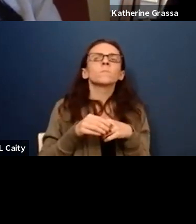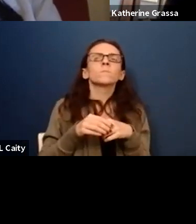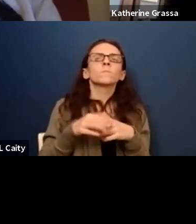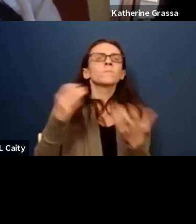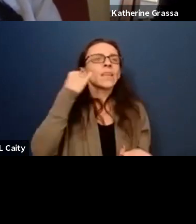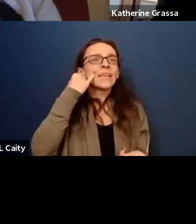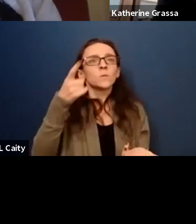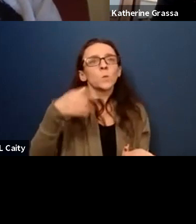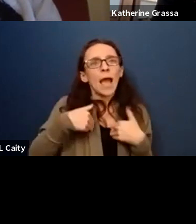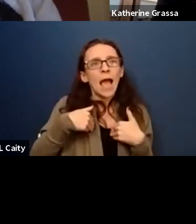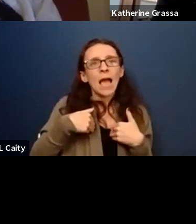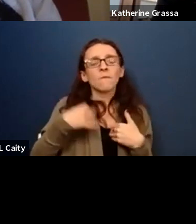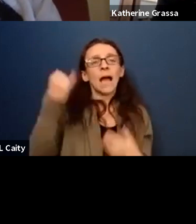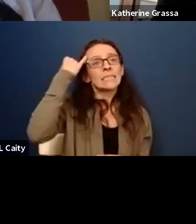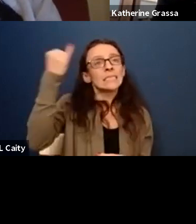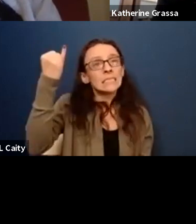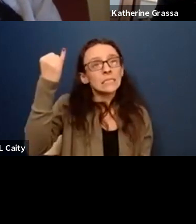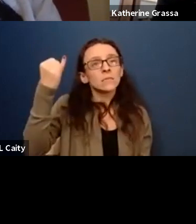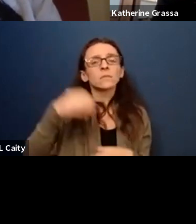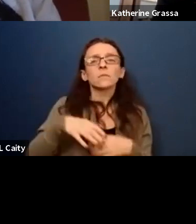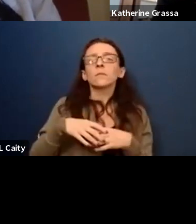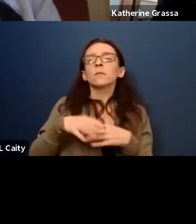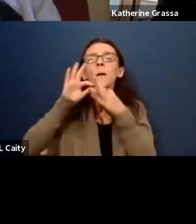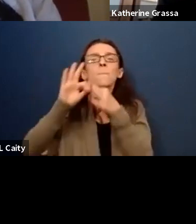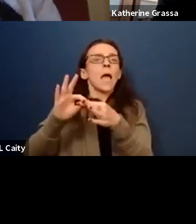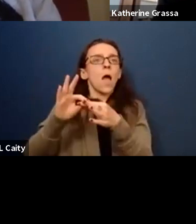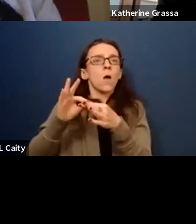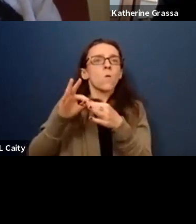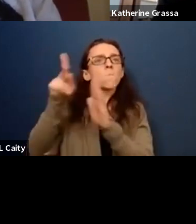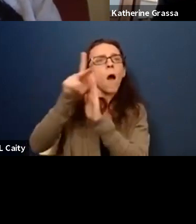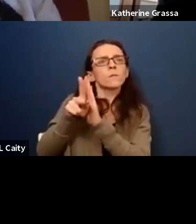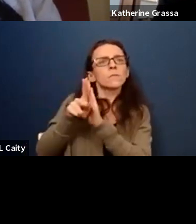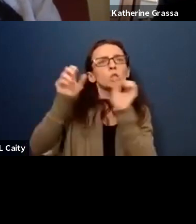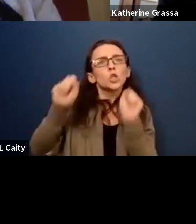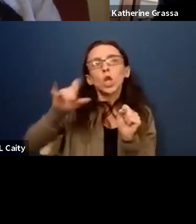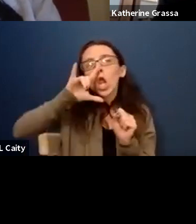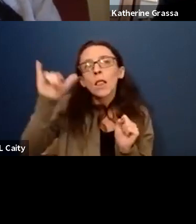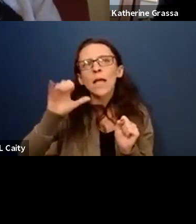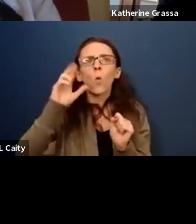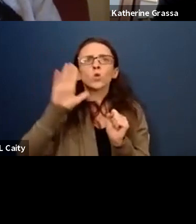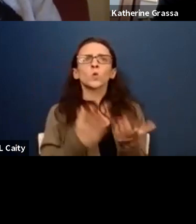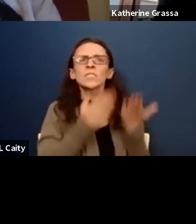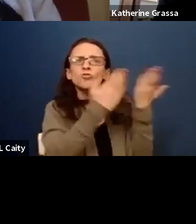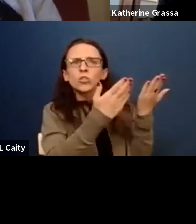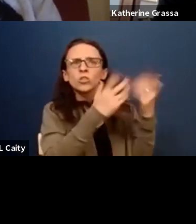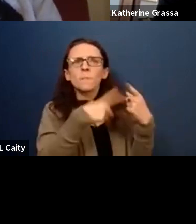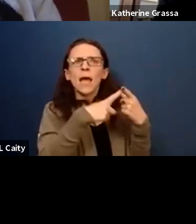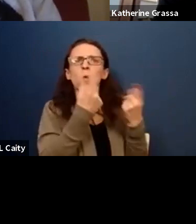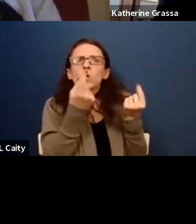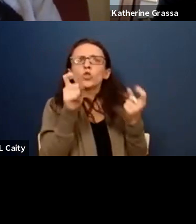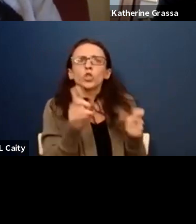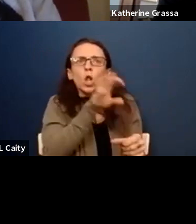ideas at this point about what this policy could look like or should look like, whether it's building off of what